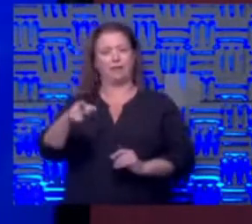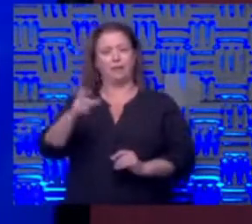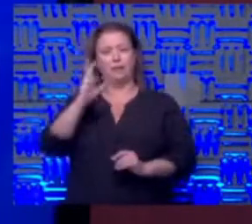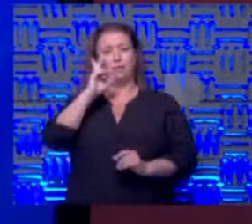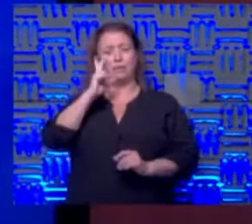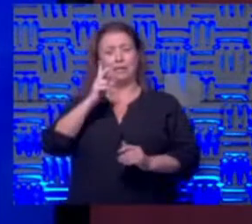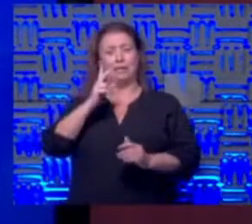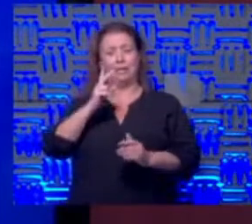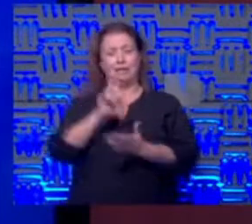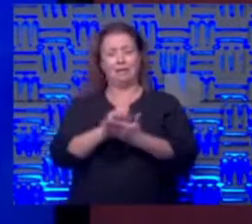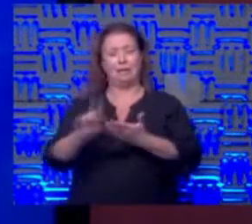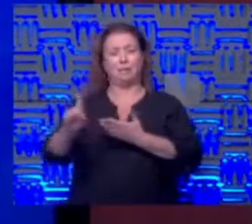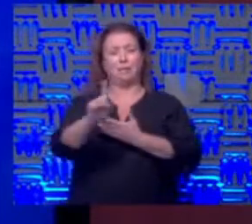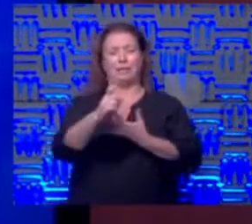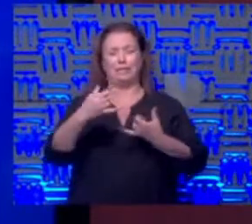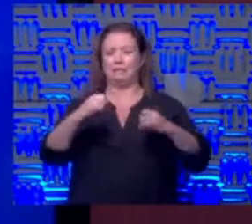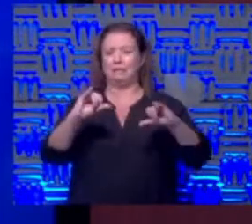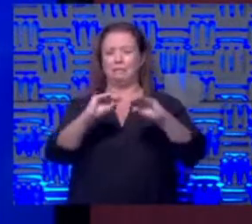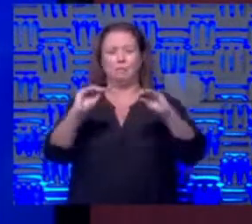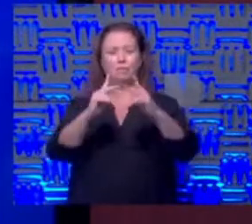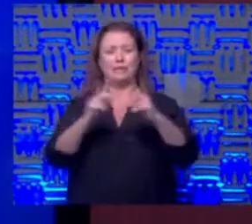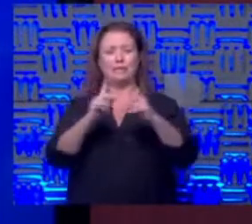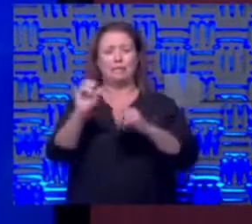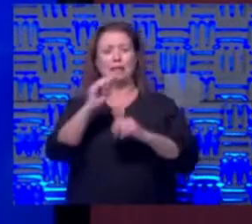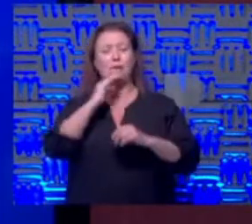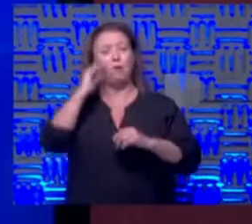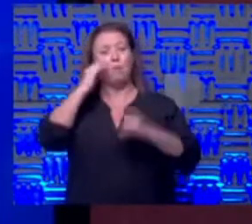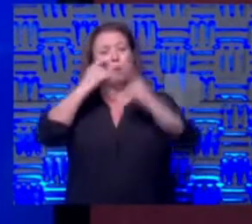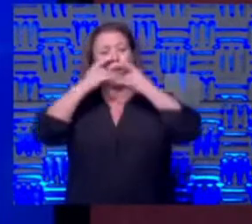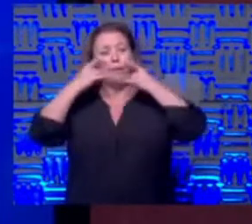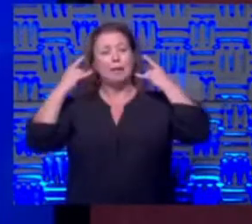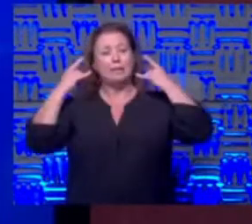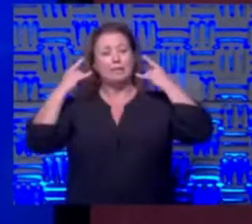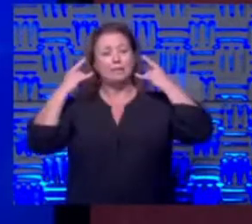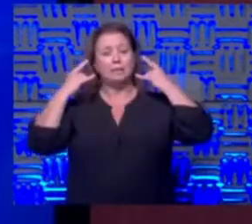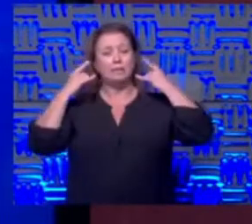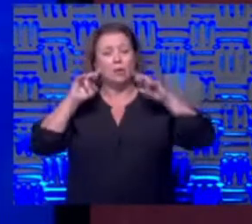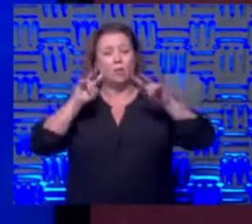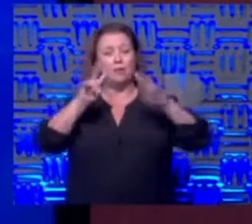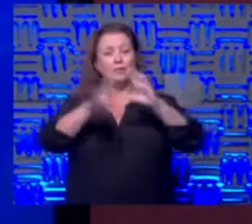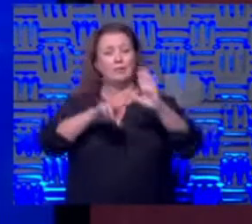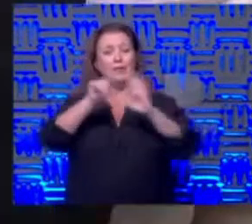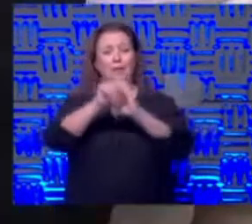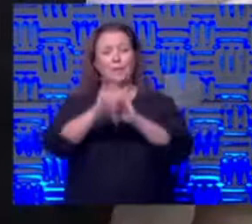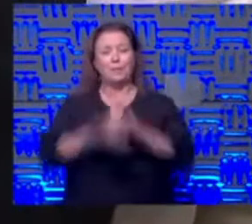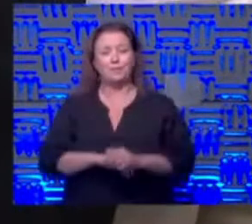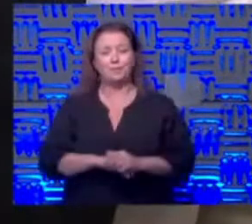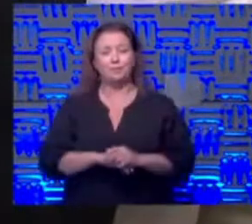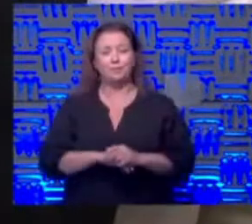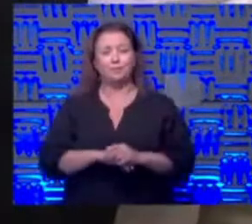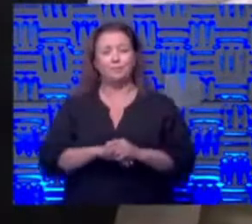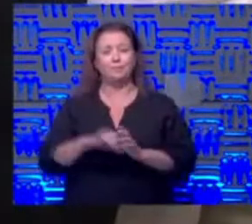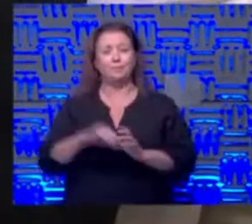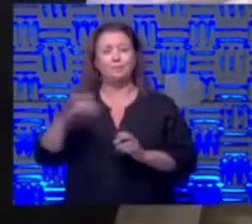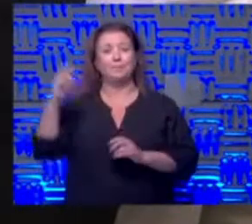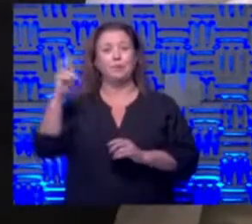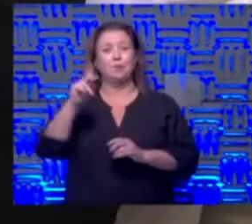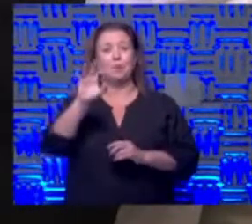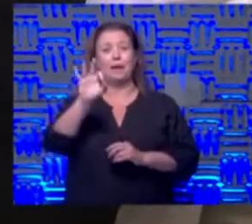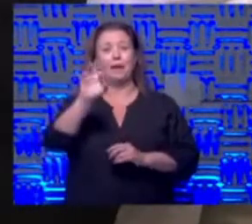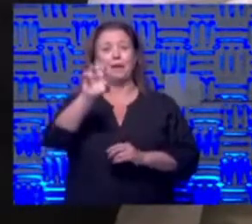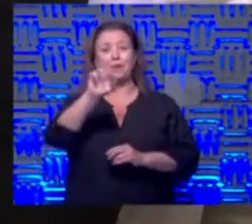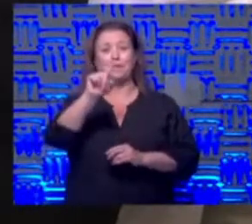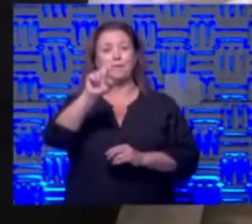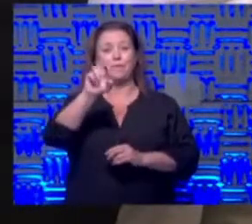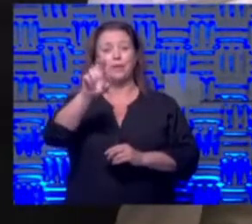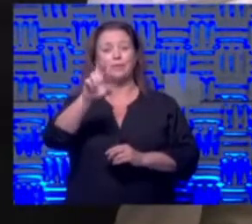see you next week, remember there's still no place like home. Wear a mask and watch this video. We're back in the freezer. I'm